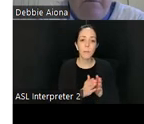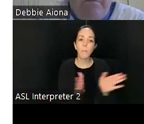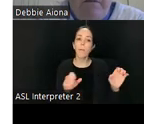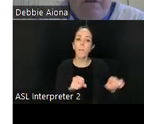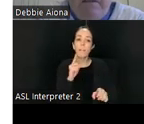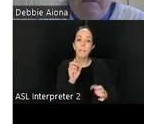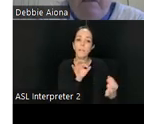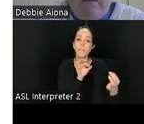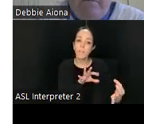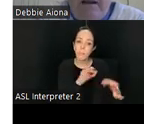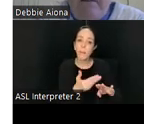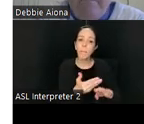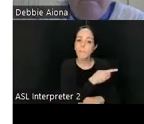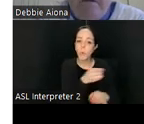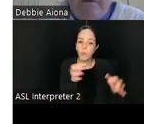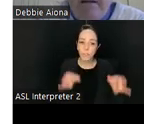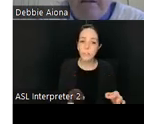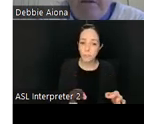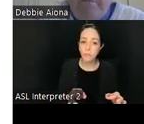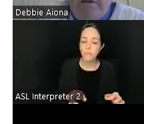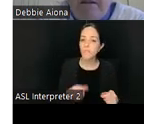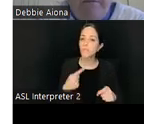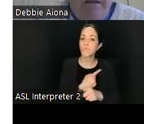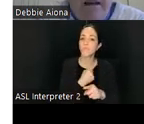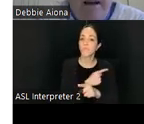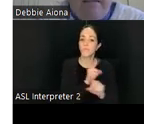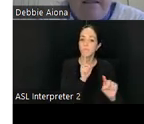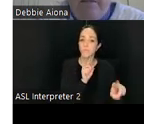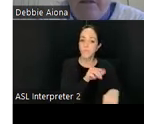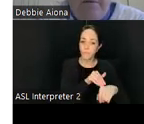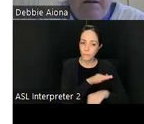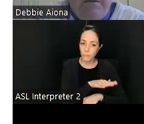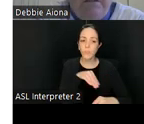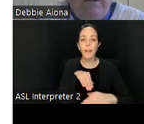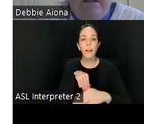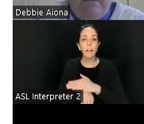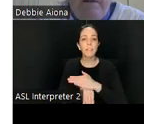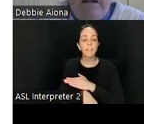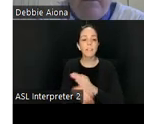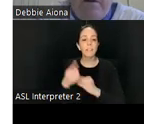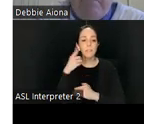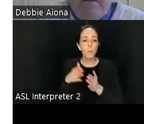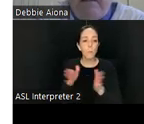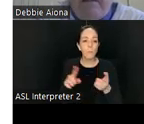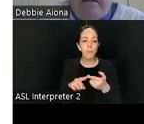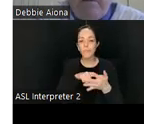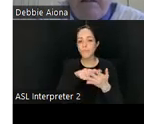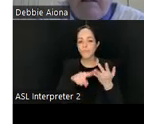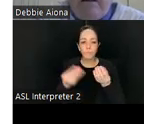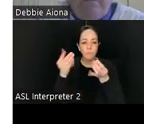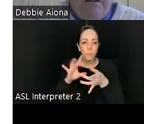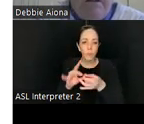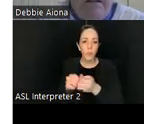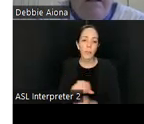give input before decisions are made, regular reporting, access for the public to information about policing and